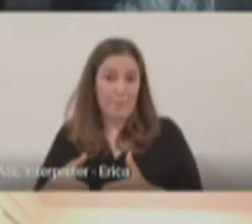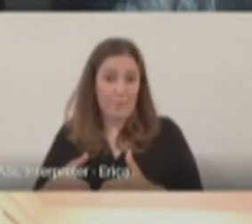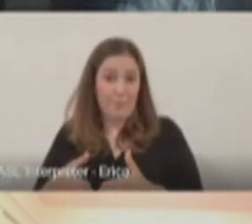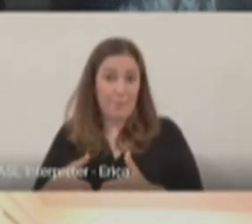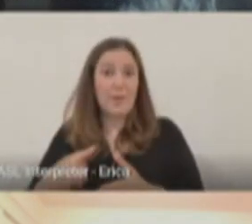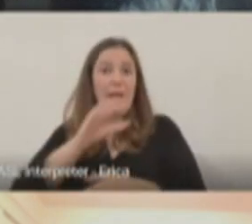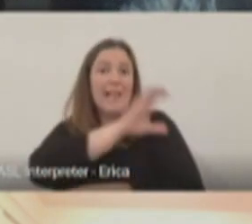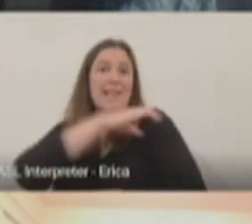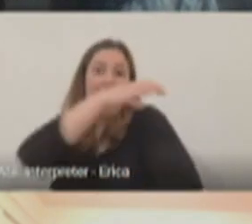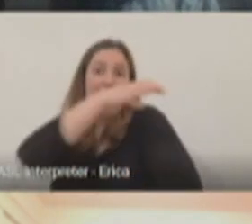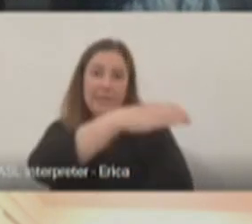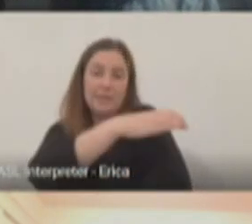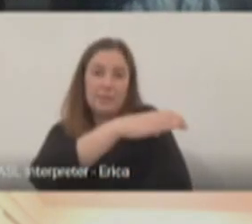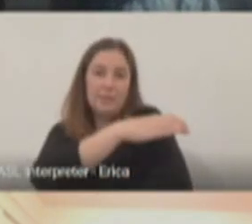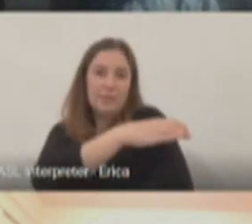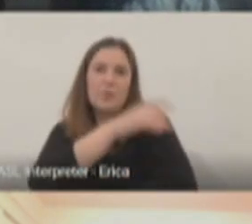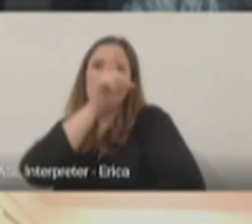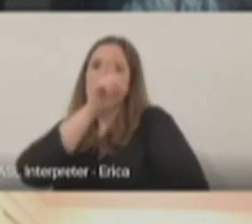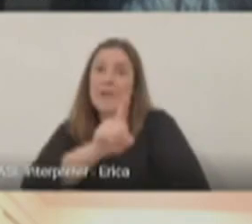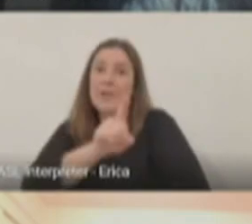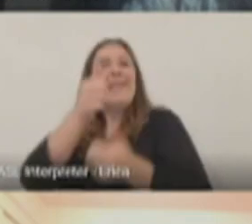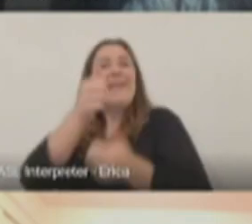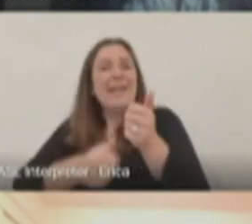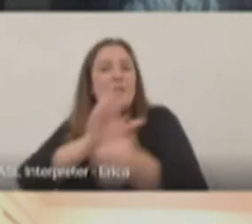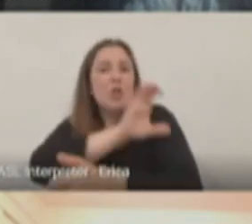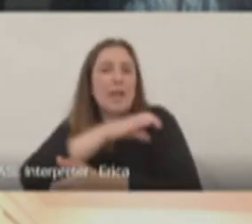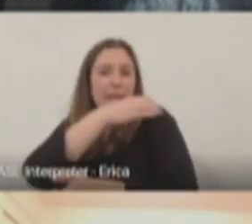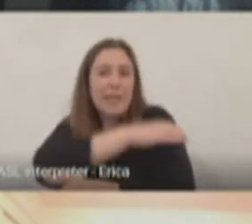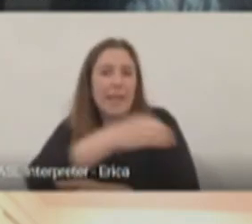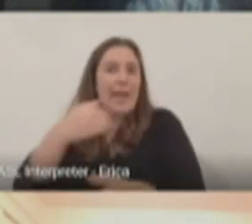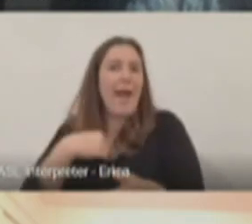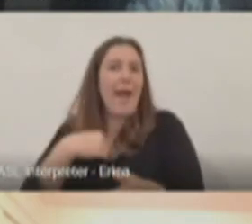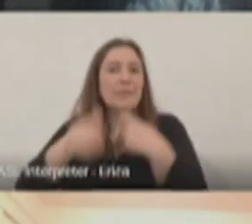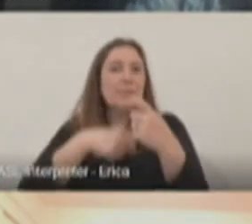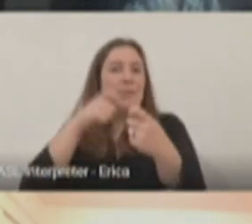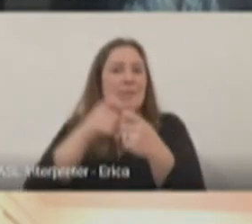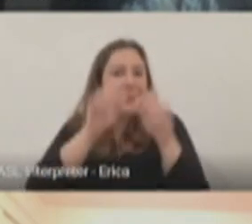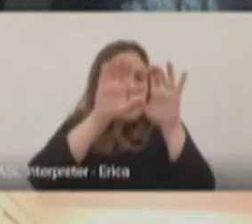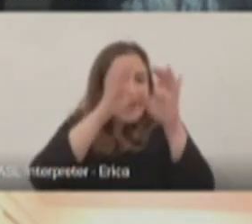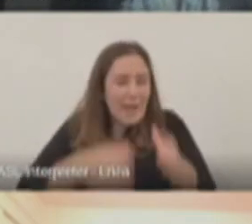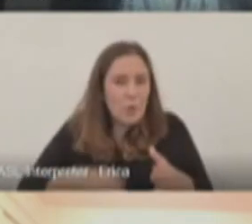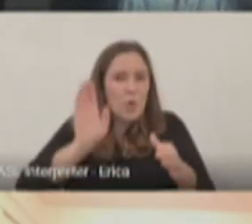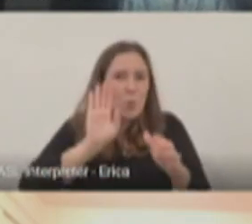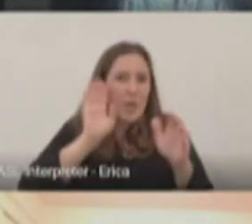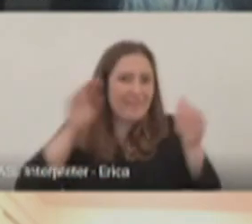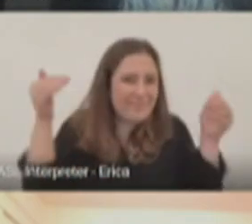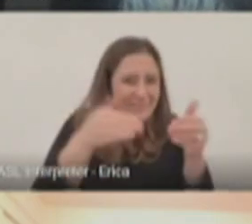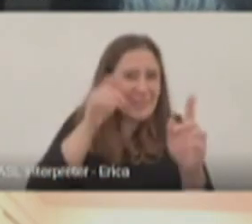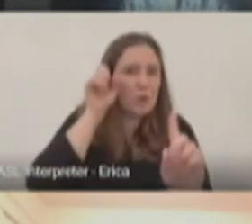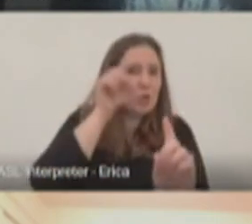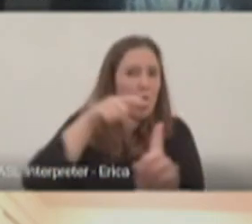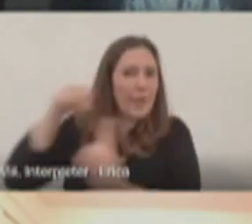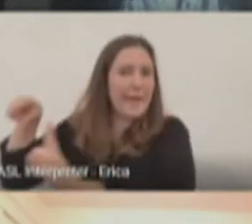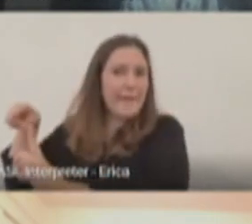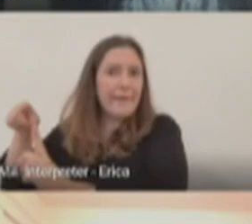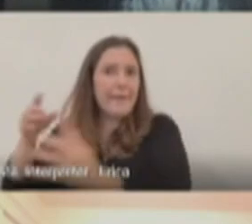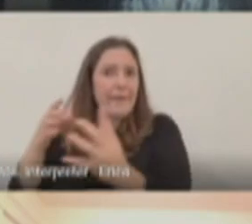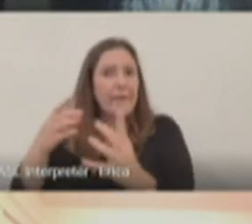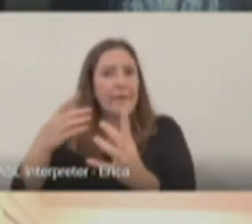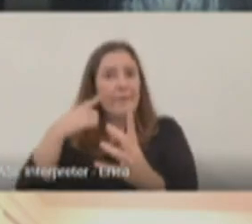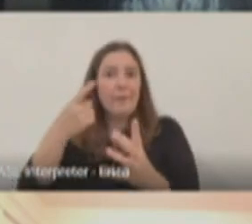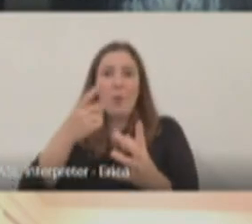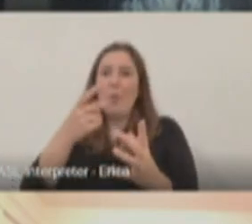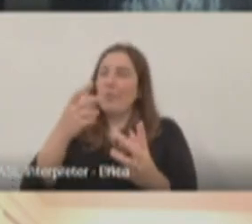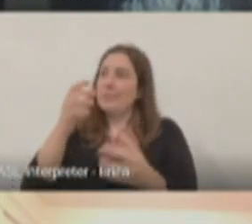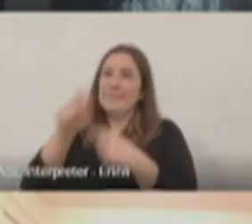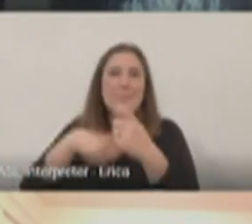And these are clinics that are really targeted towards certain categories of individuals who became eligible.